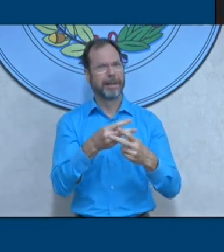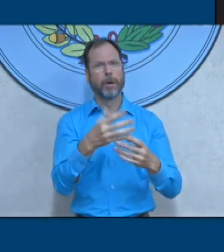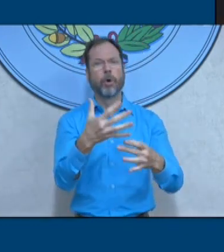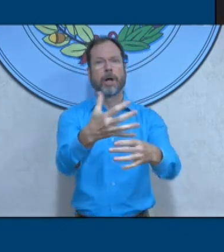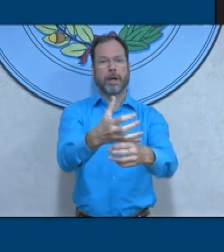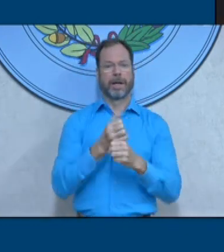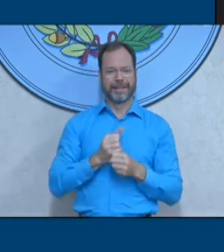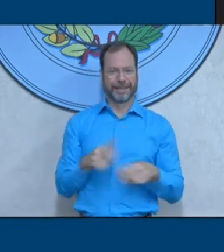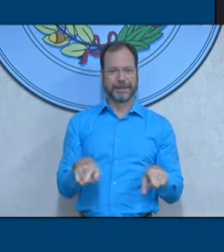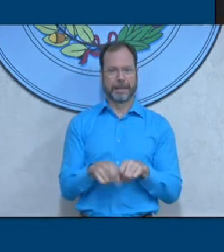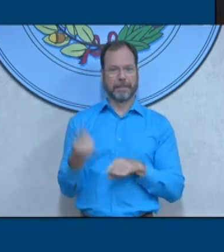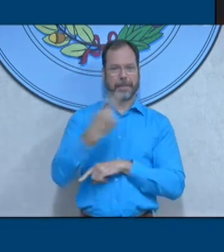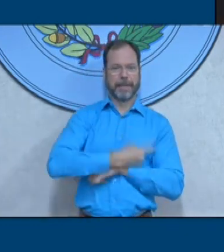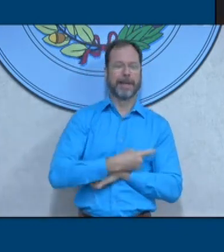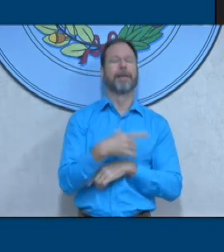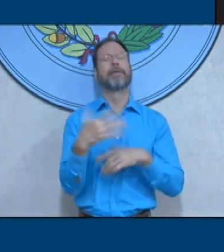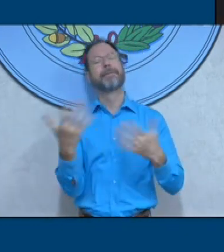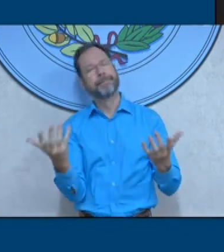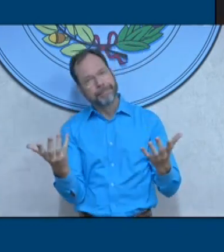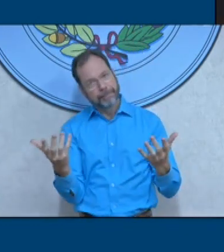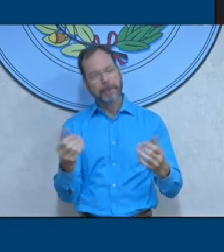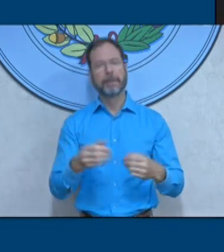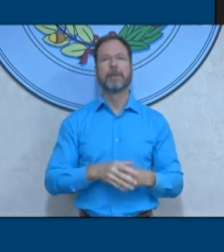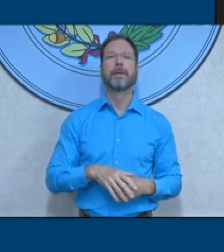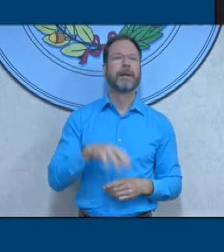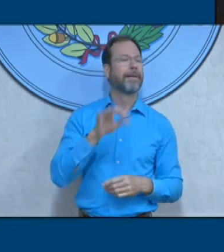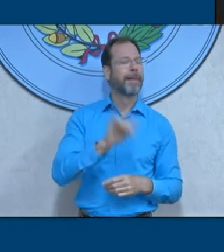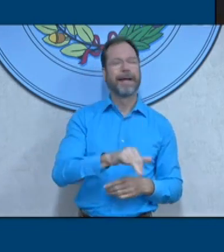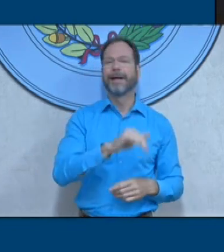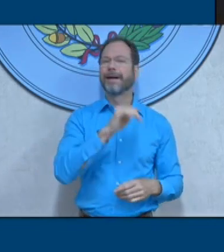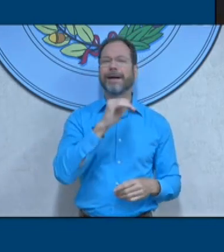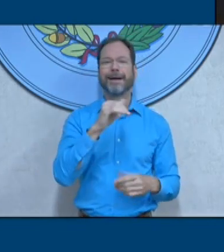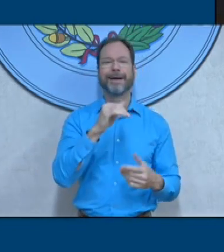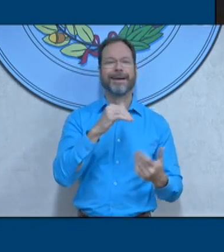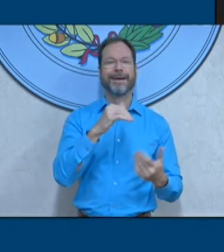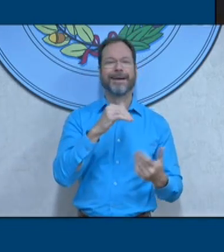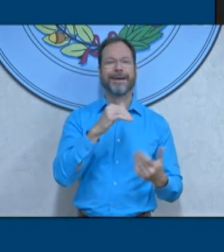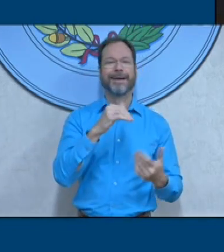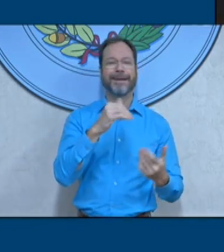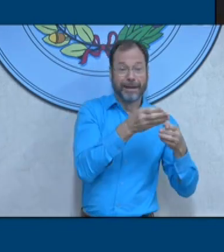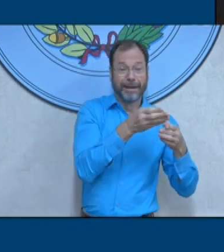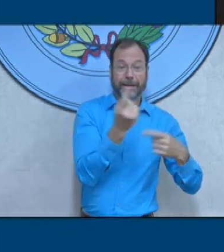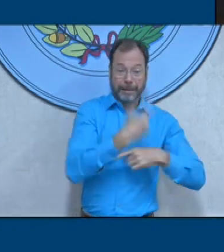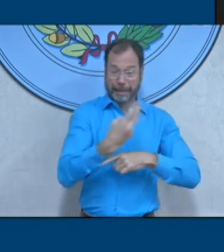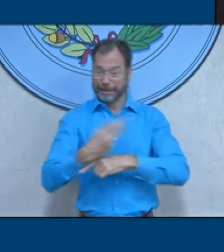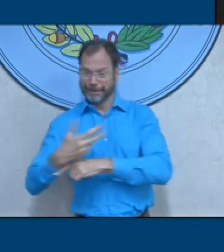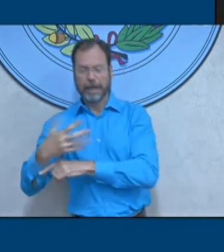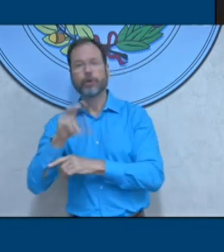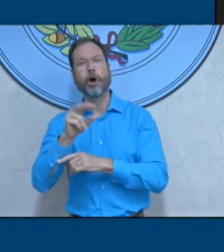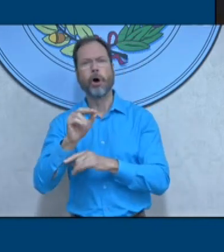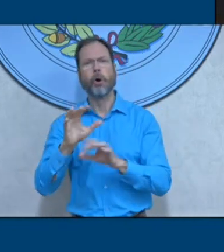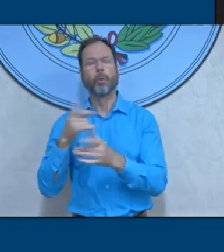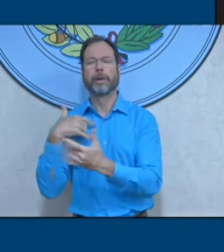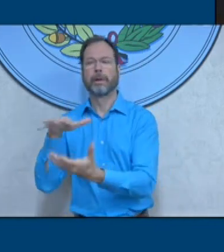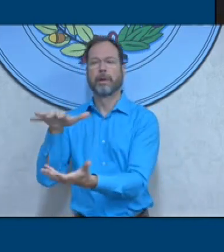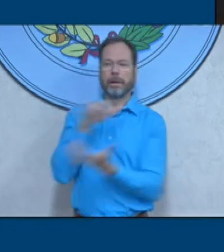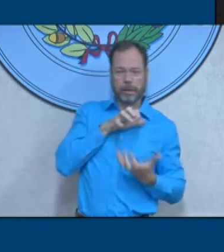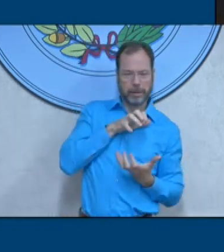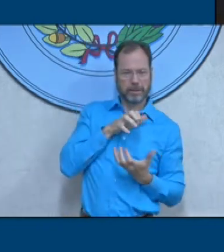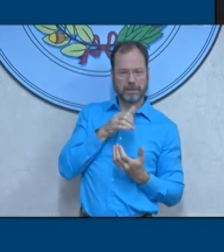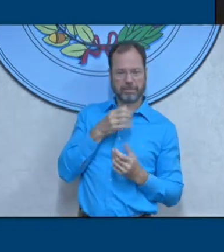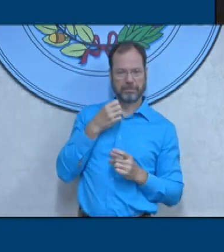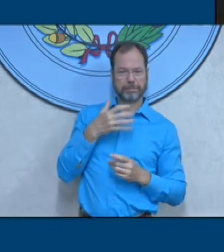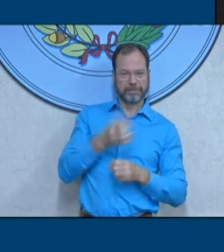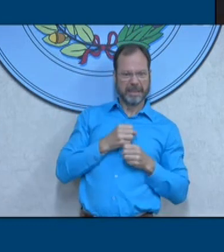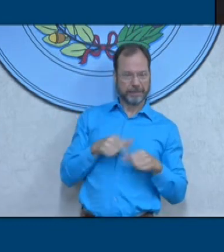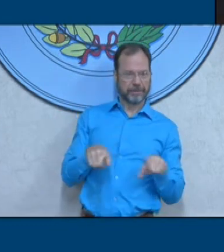back at once. And hence, as opposed to having that spread out over a number of days, it elevated one single day from 12